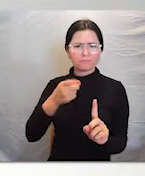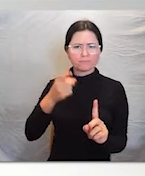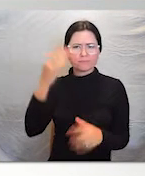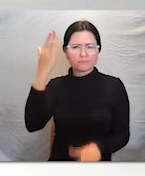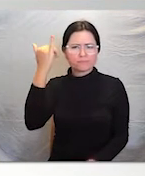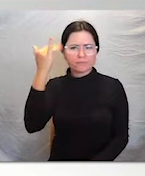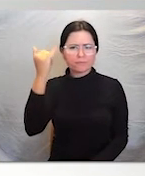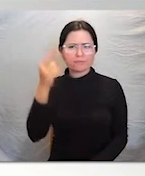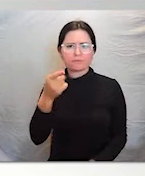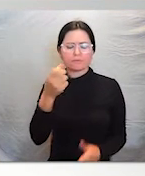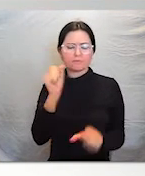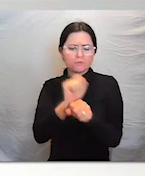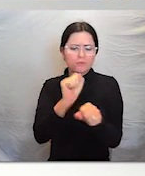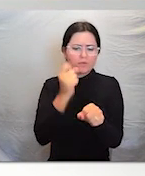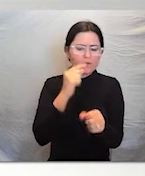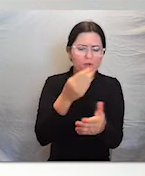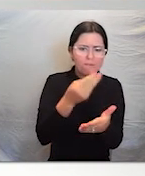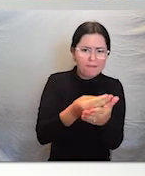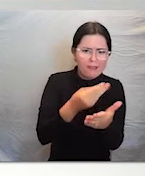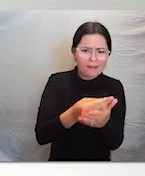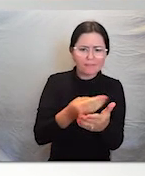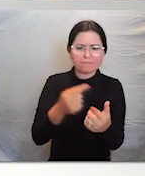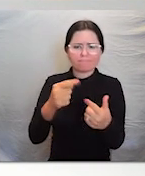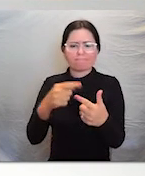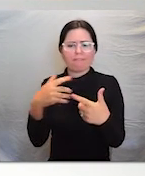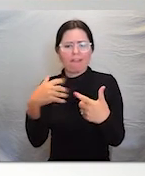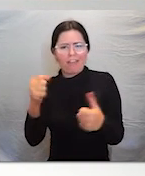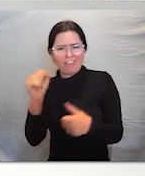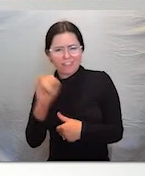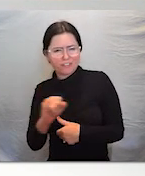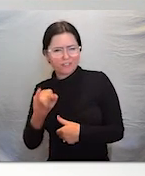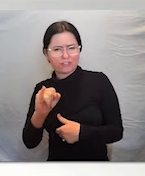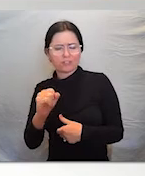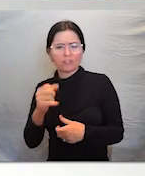people? Do we work for creating things,